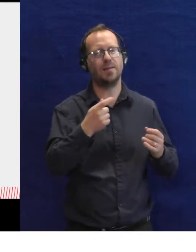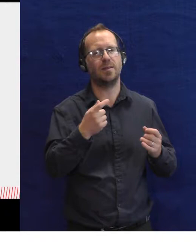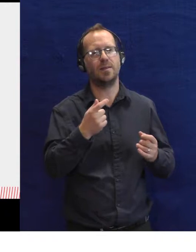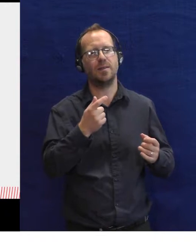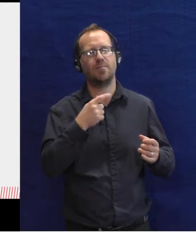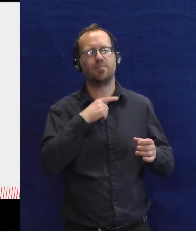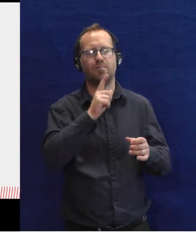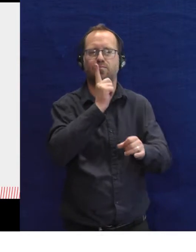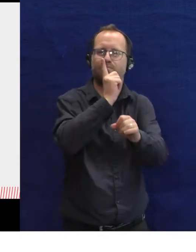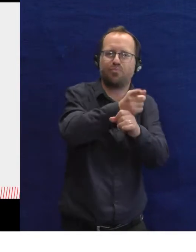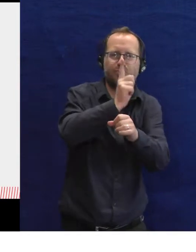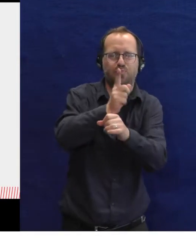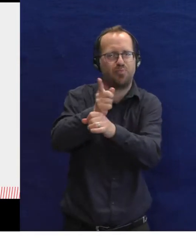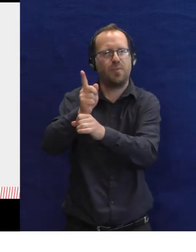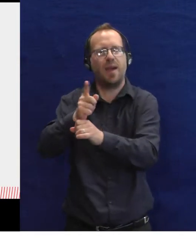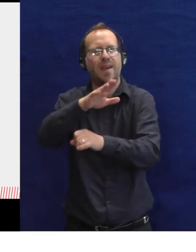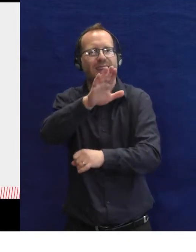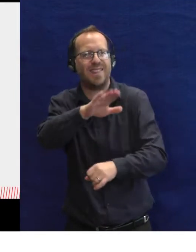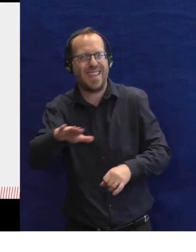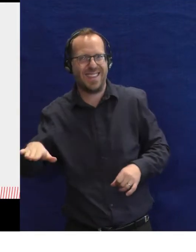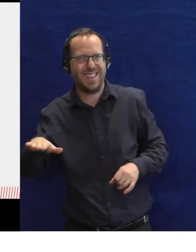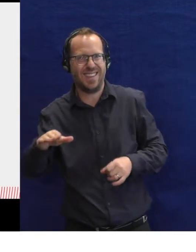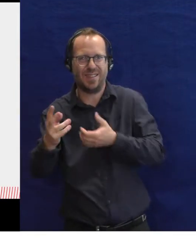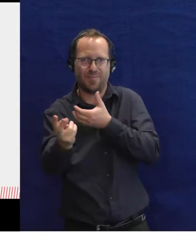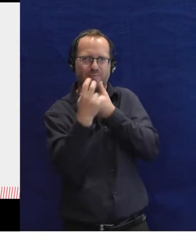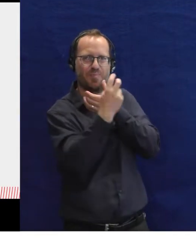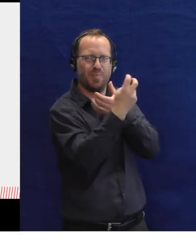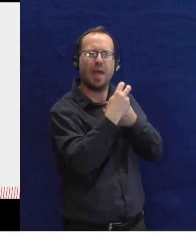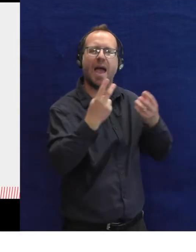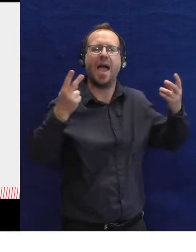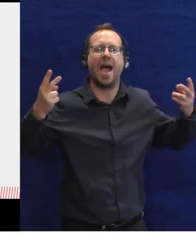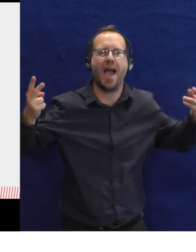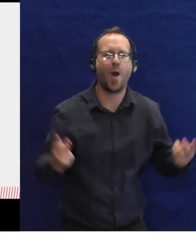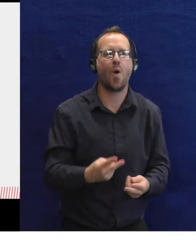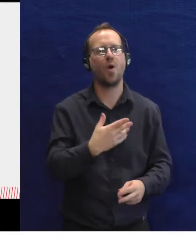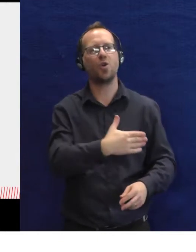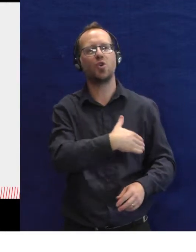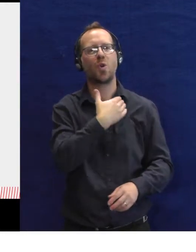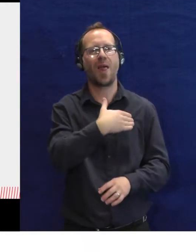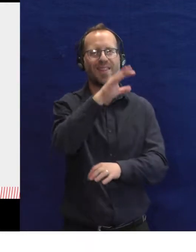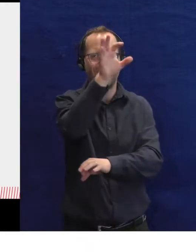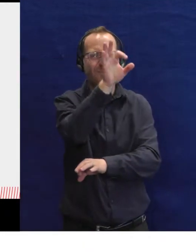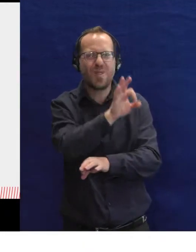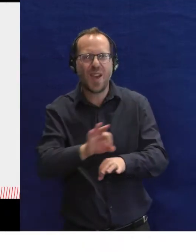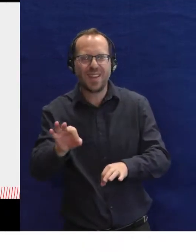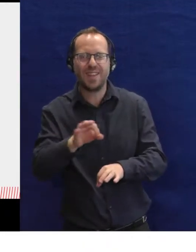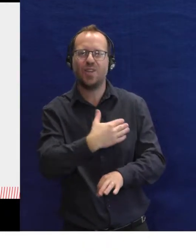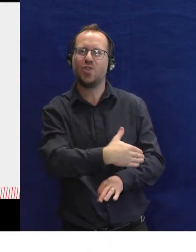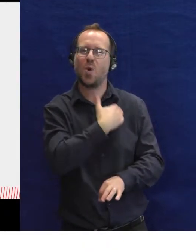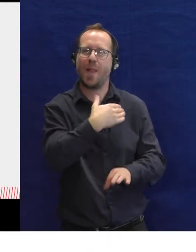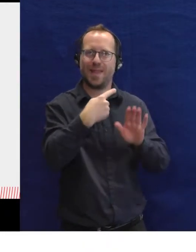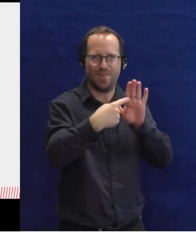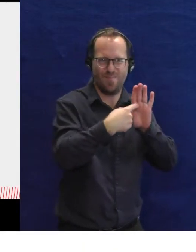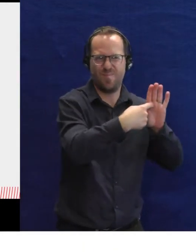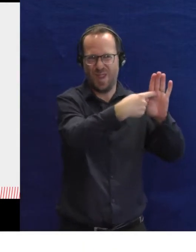kids. They were preparing some accessibility for one of their classmates. It was a project in a school, and the original